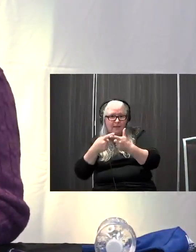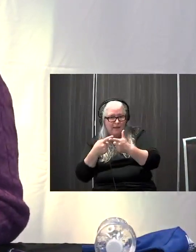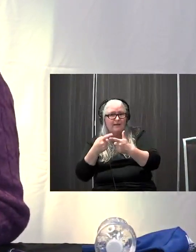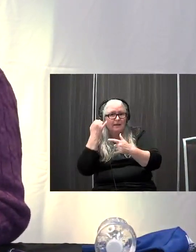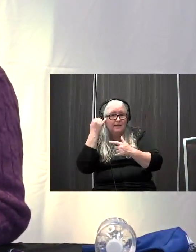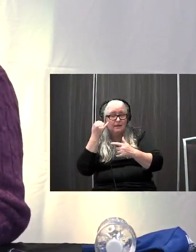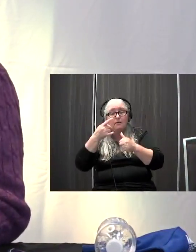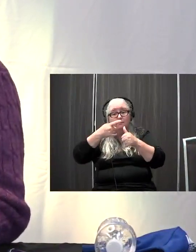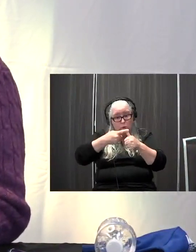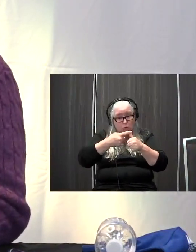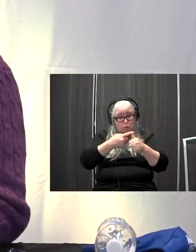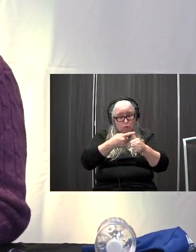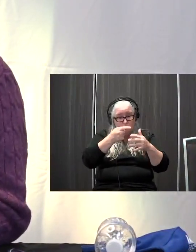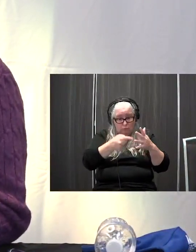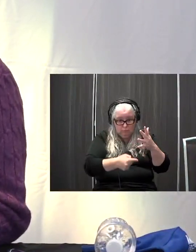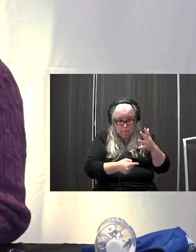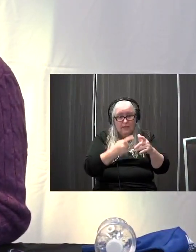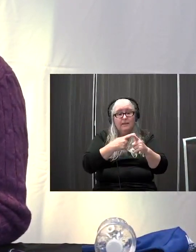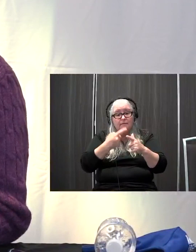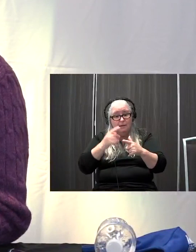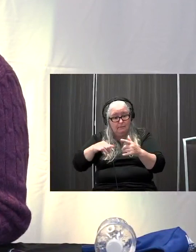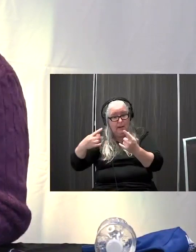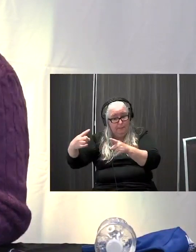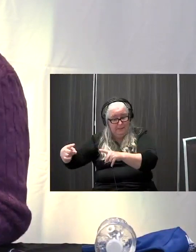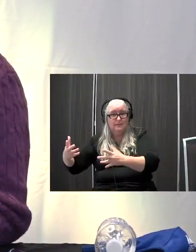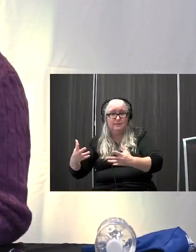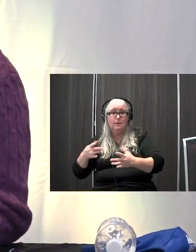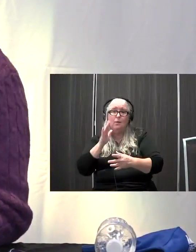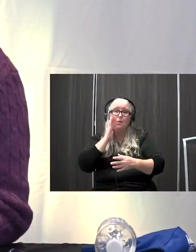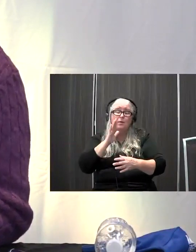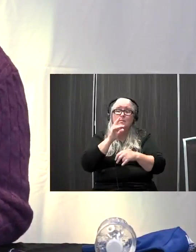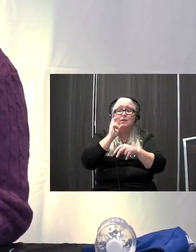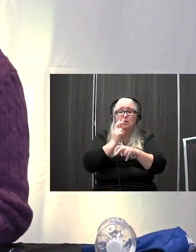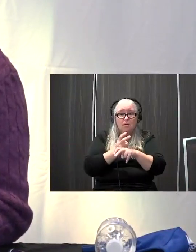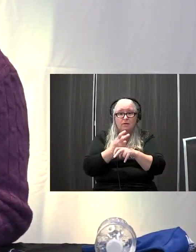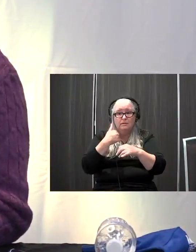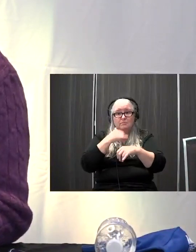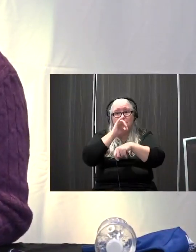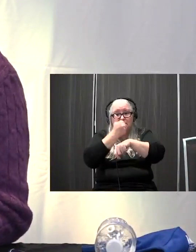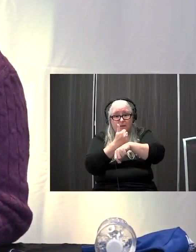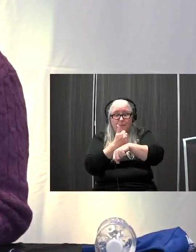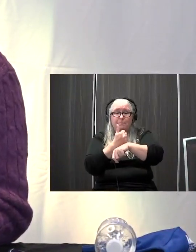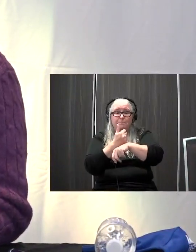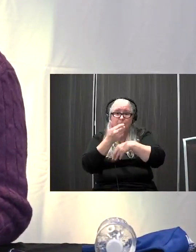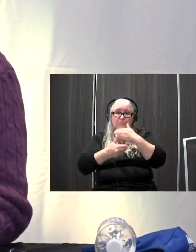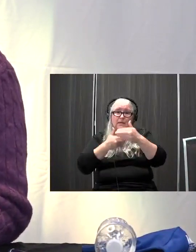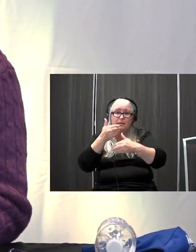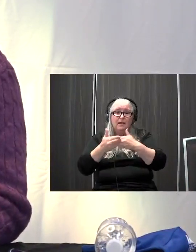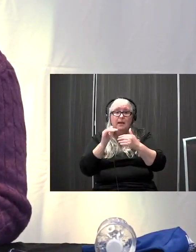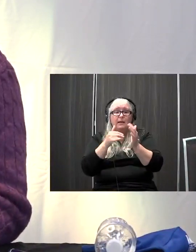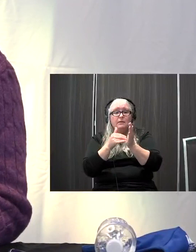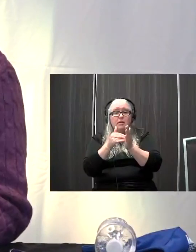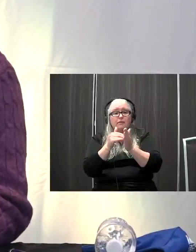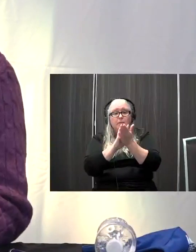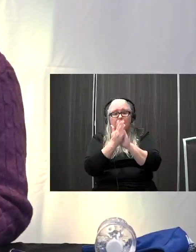that happens, it's going to be hard to put a lot of some of these other practices in place. So then it's often more about